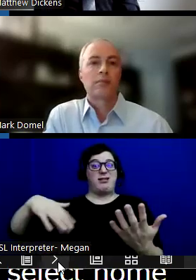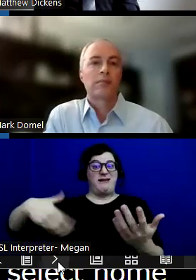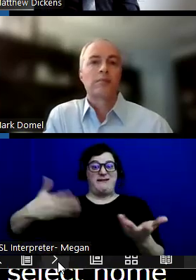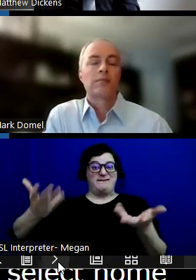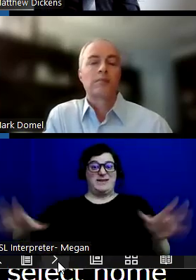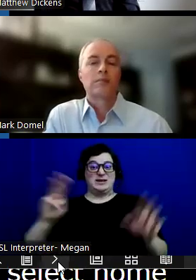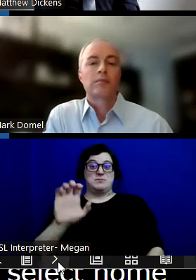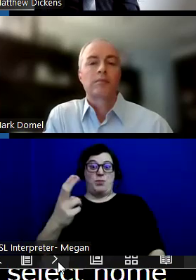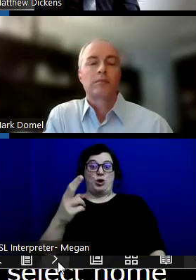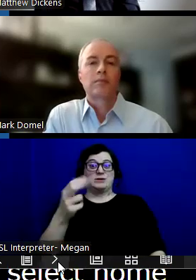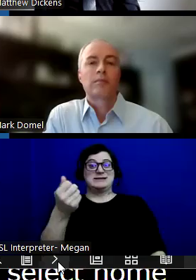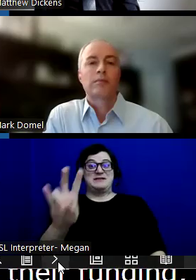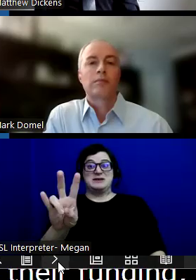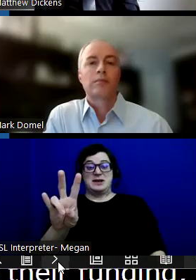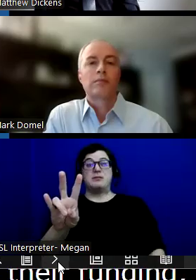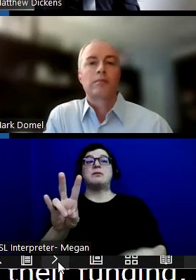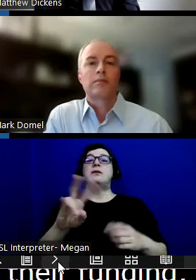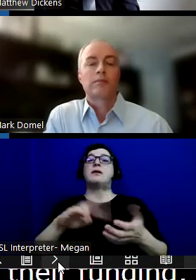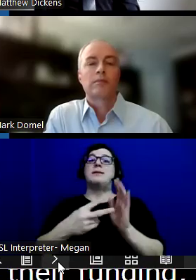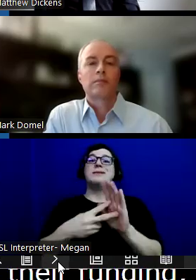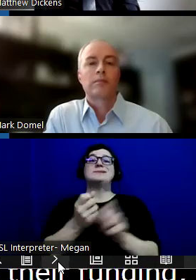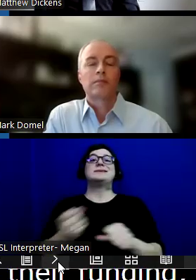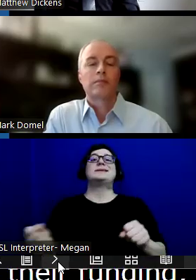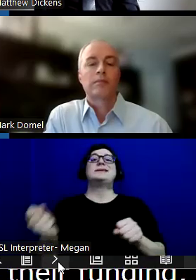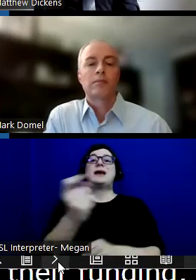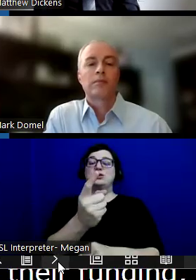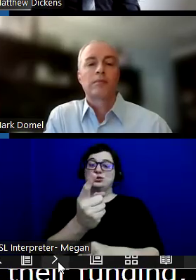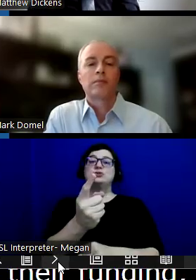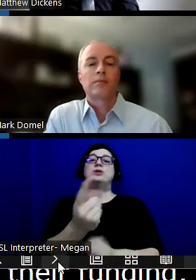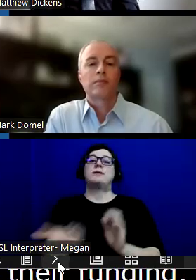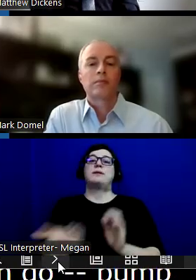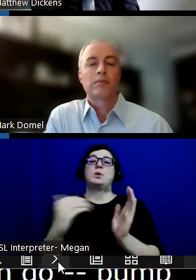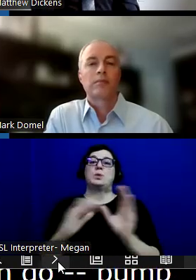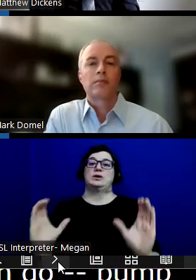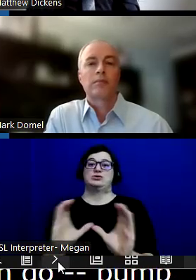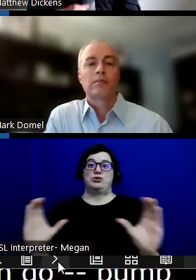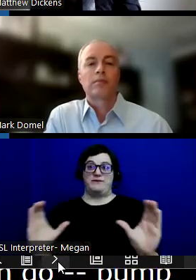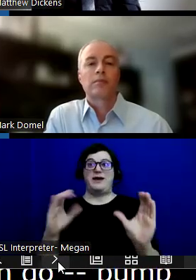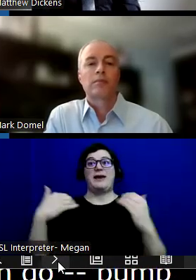when they recertify next year and have that IEP for the additional funding, that we will be able